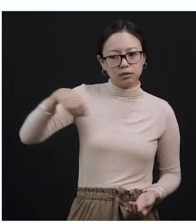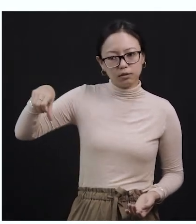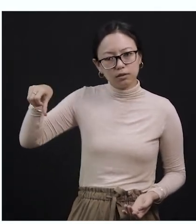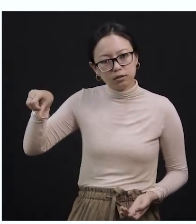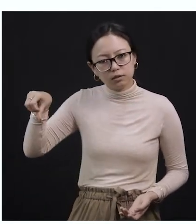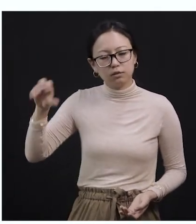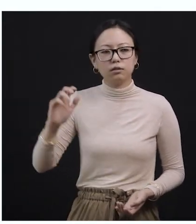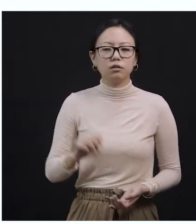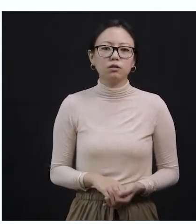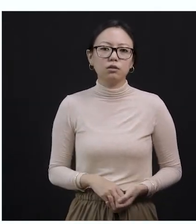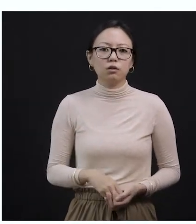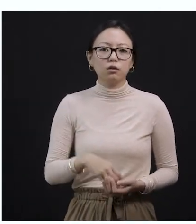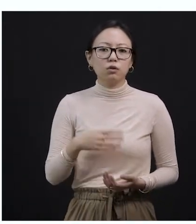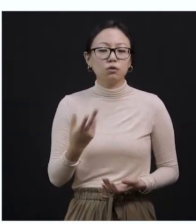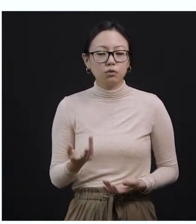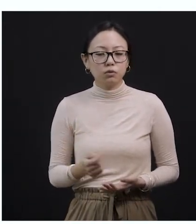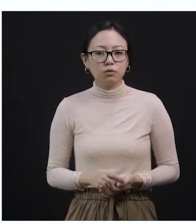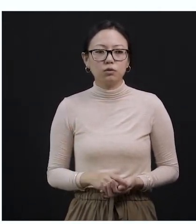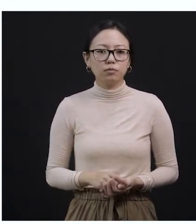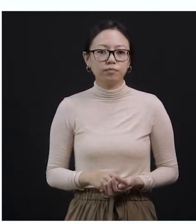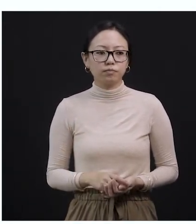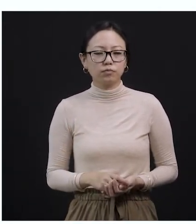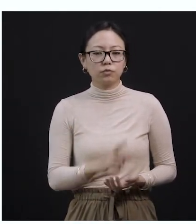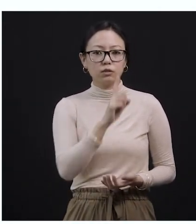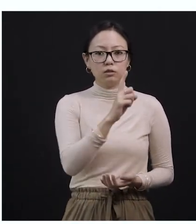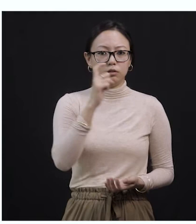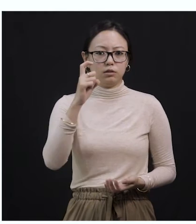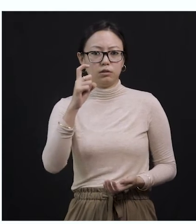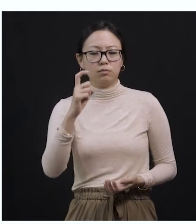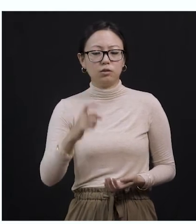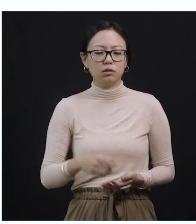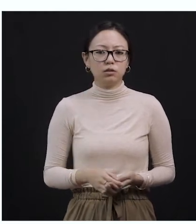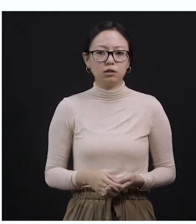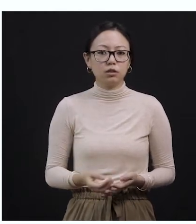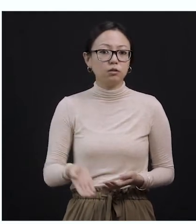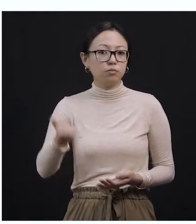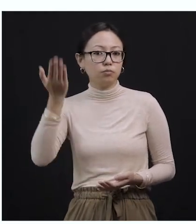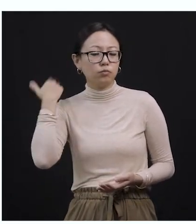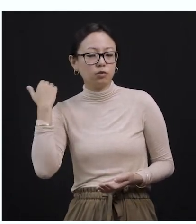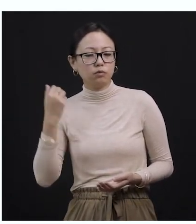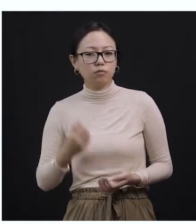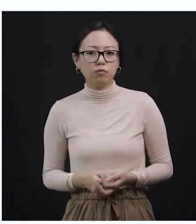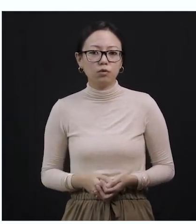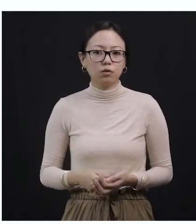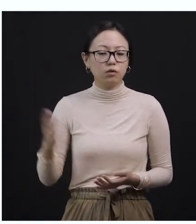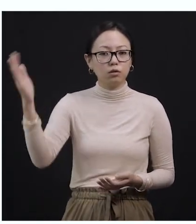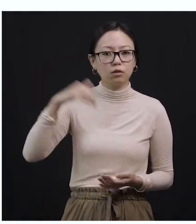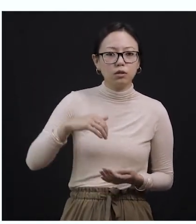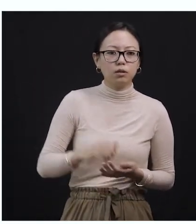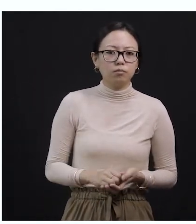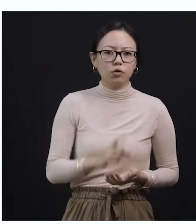and 19. So we notice that 17 came before 19, right? When we